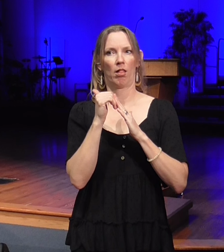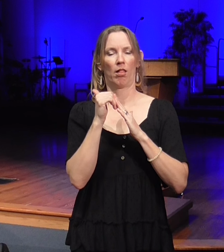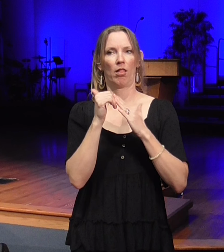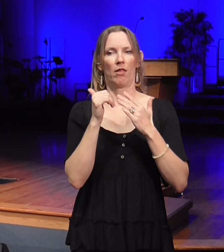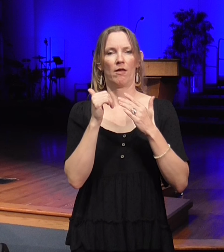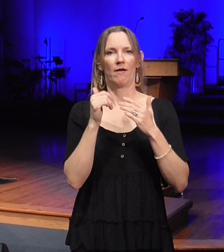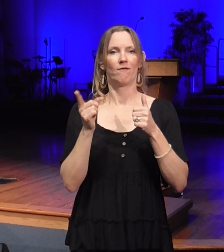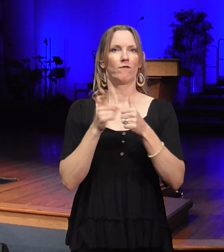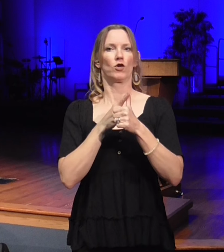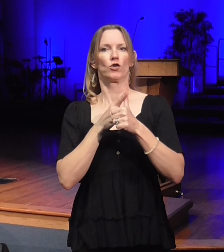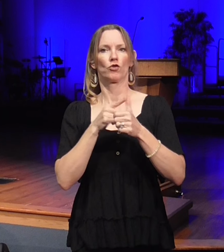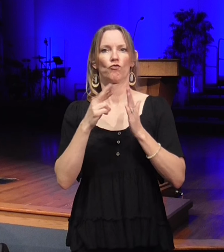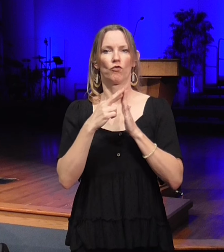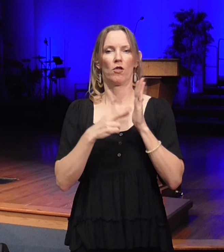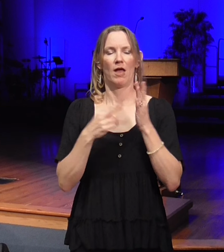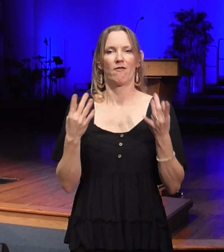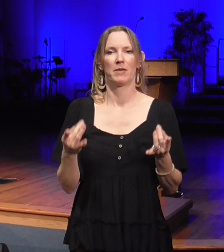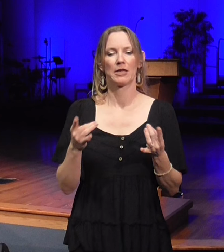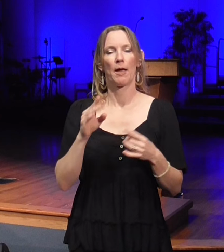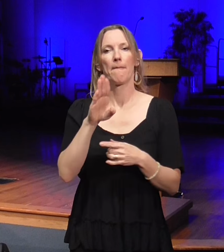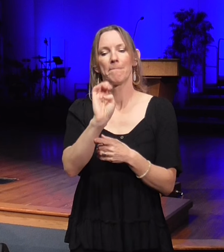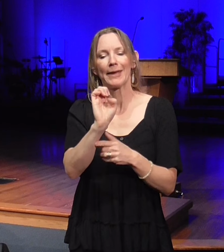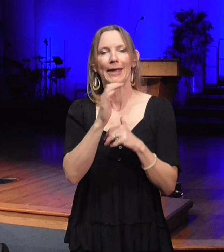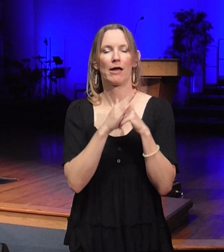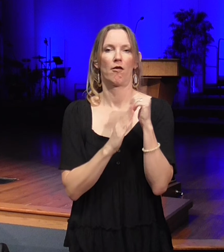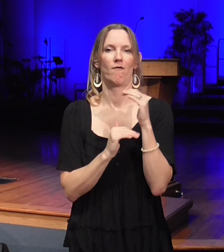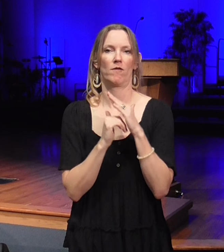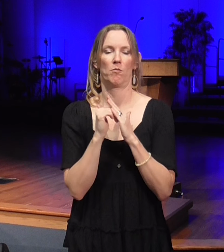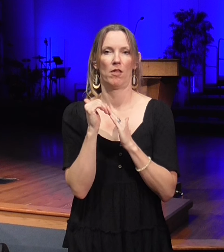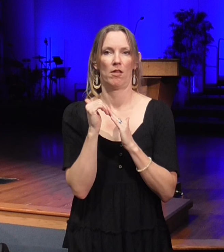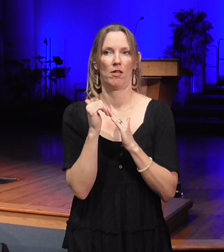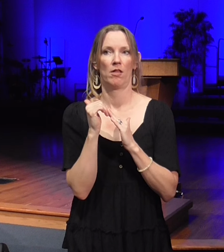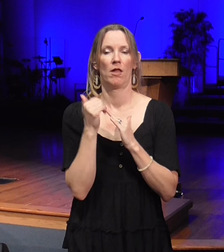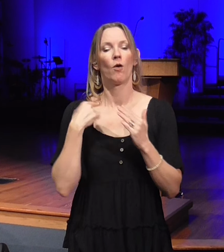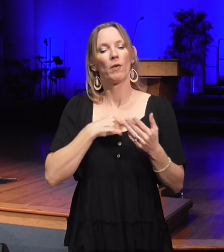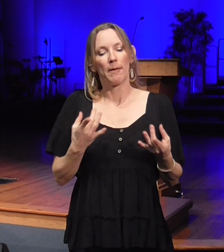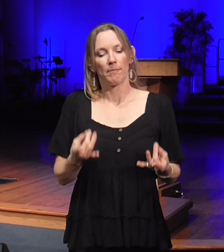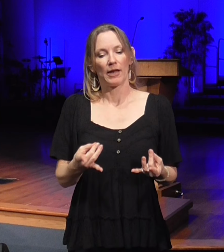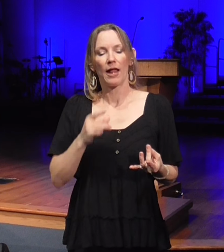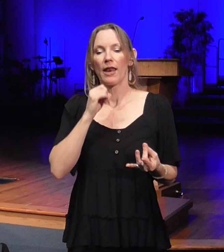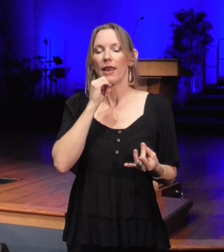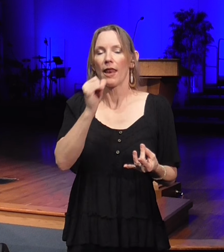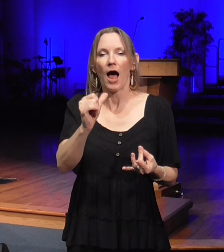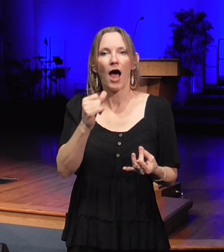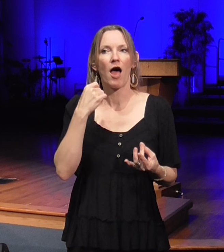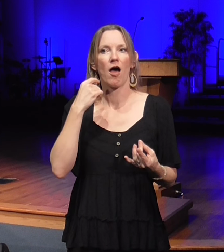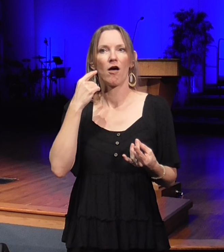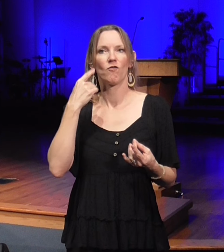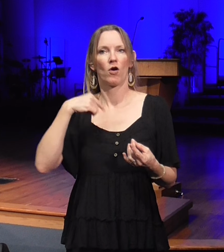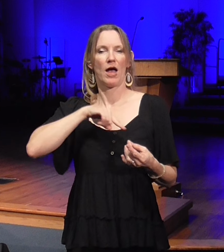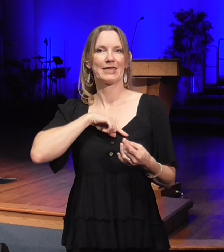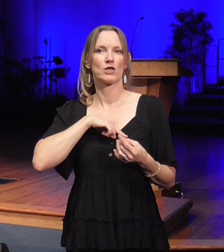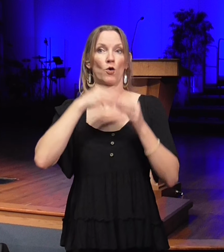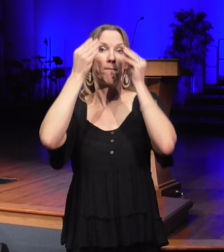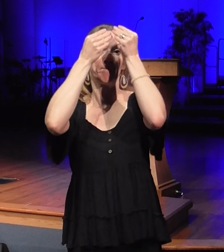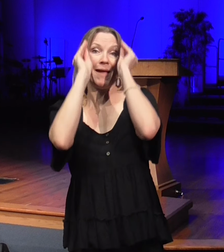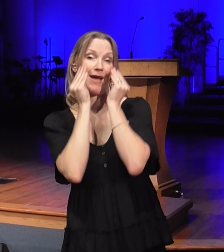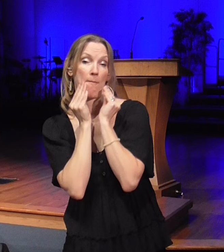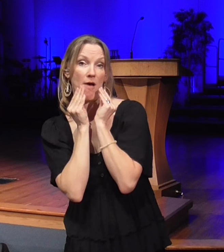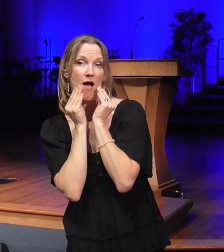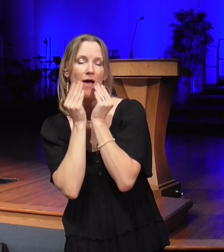First rule of meditation, be comfortable. We meditate not to put our makeup on, but to take our